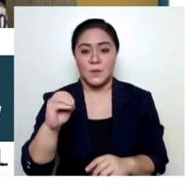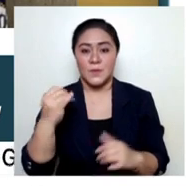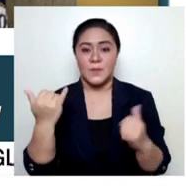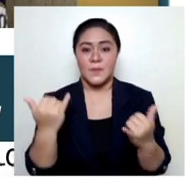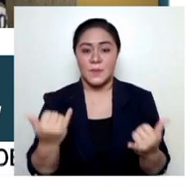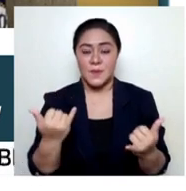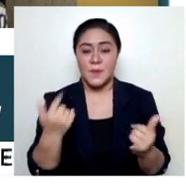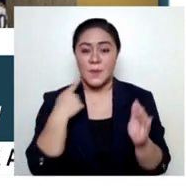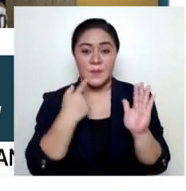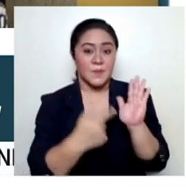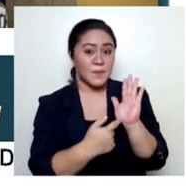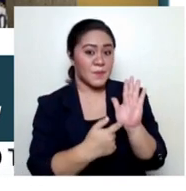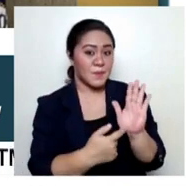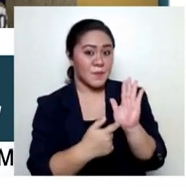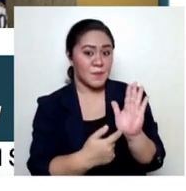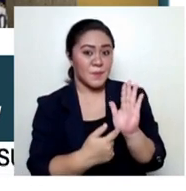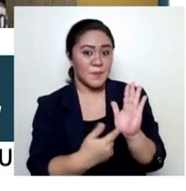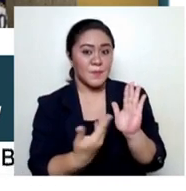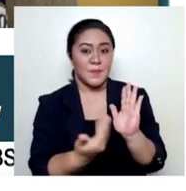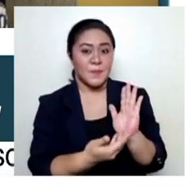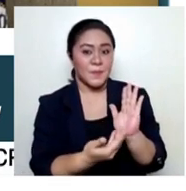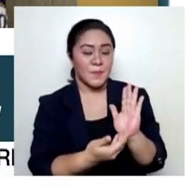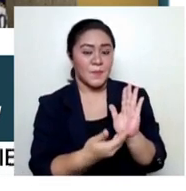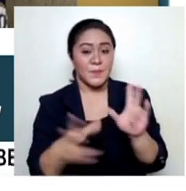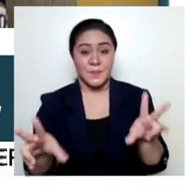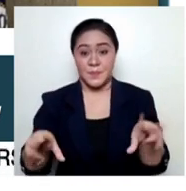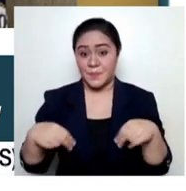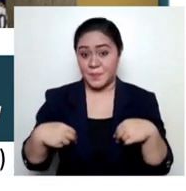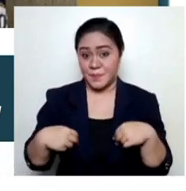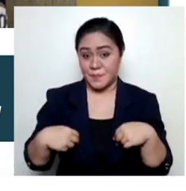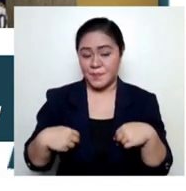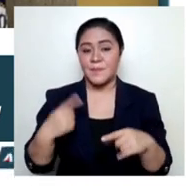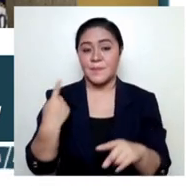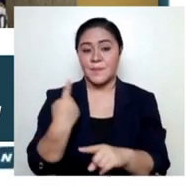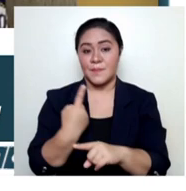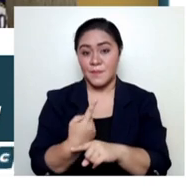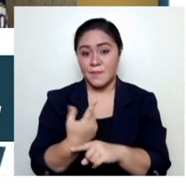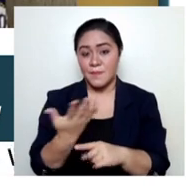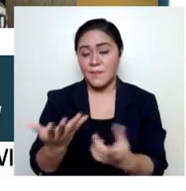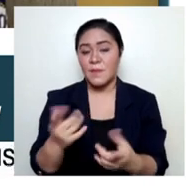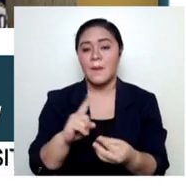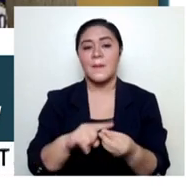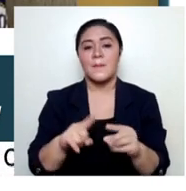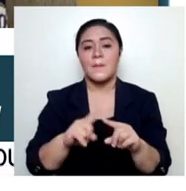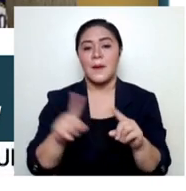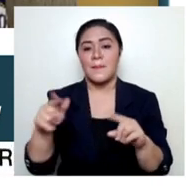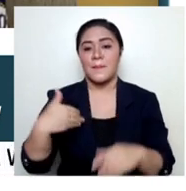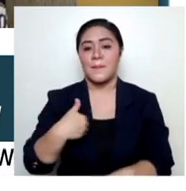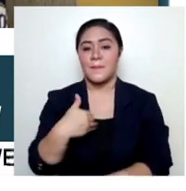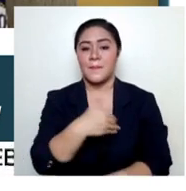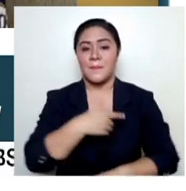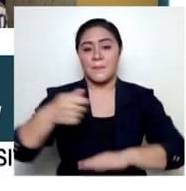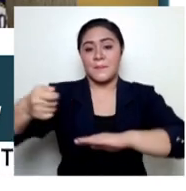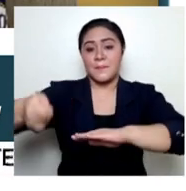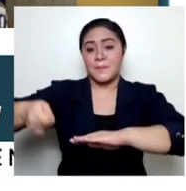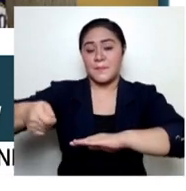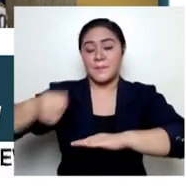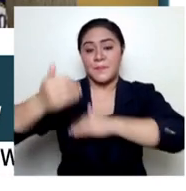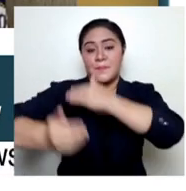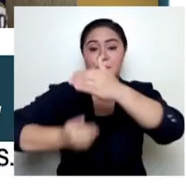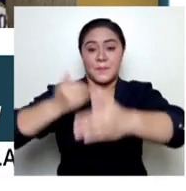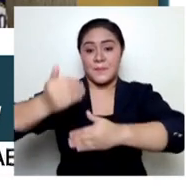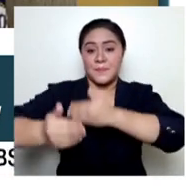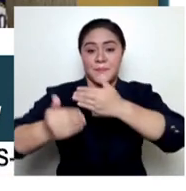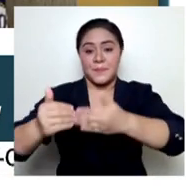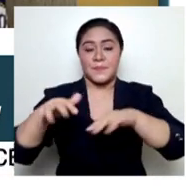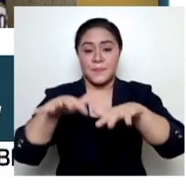here, acceptable evidence that a member of the prosecution panel is would be